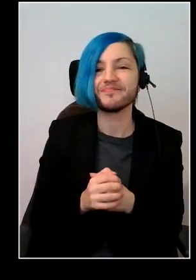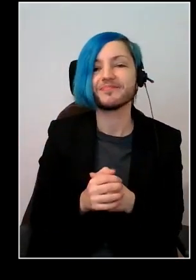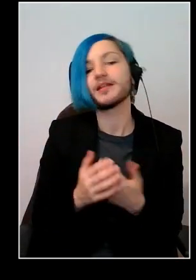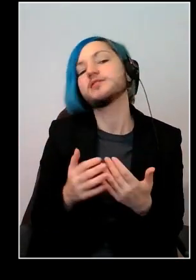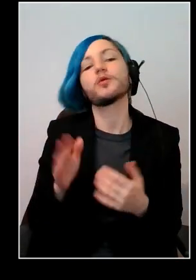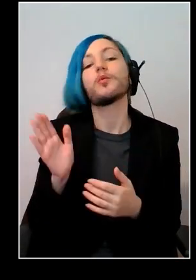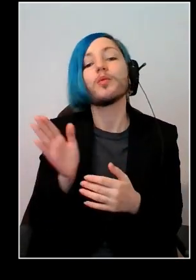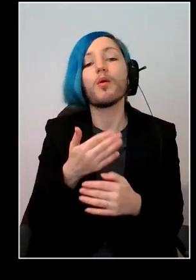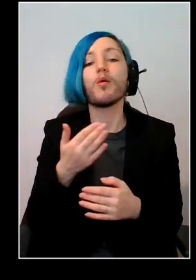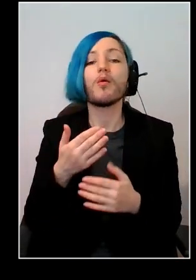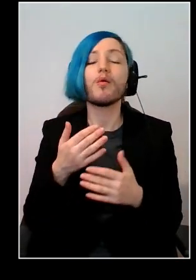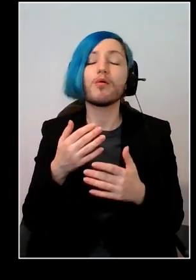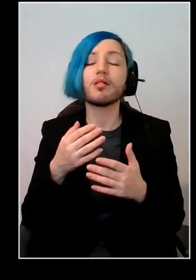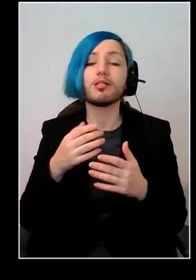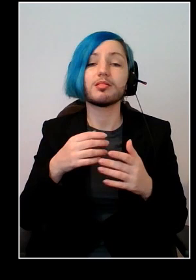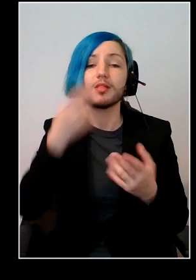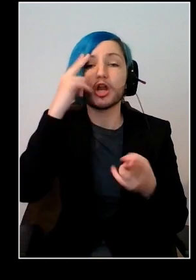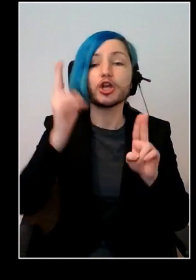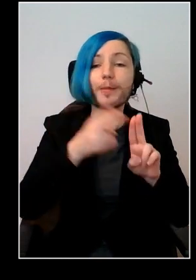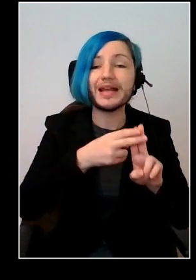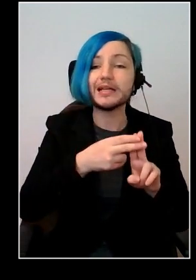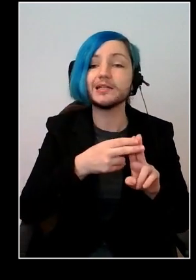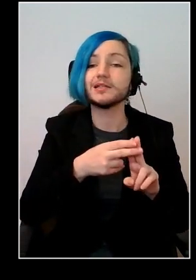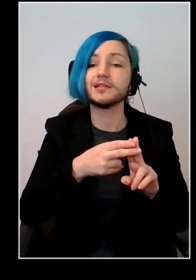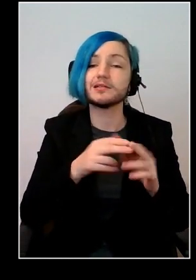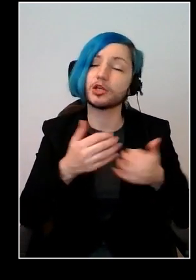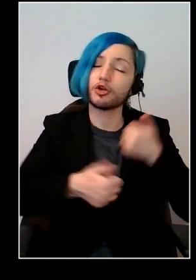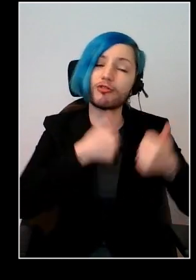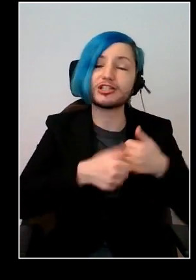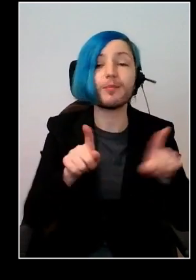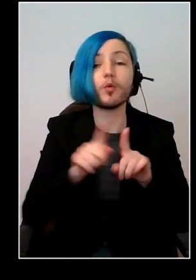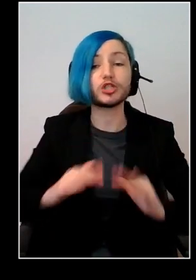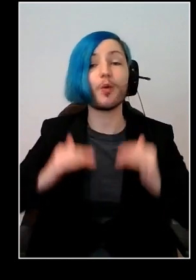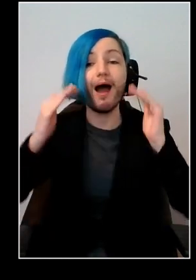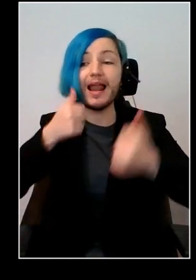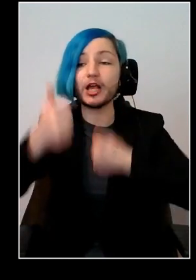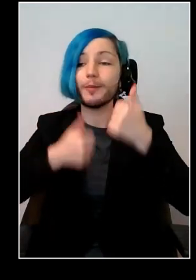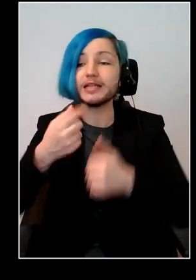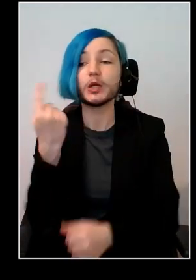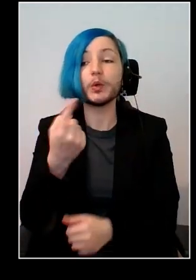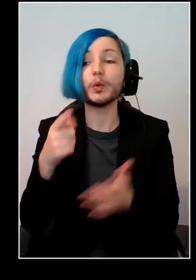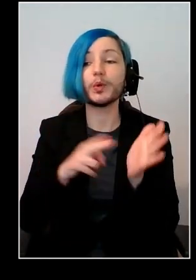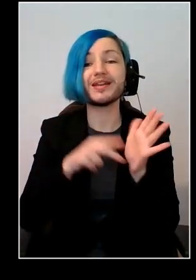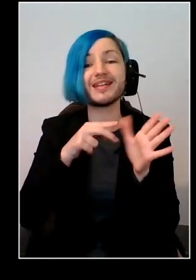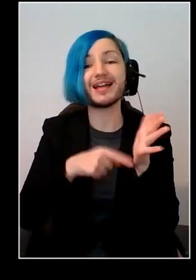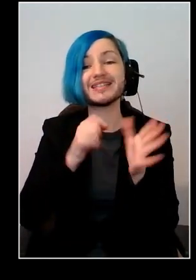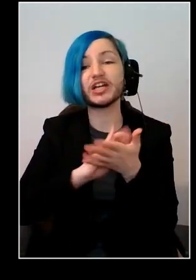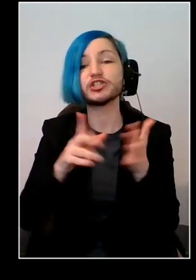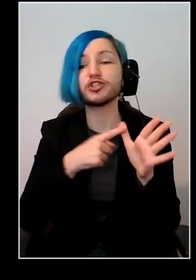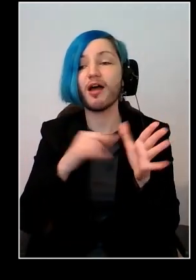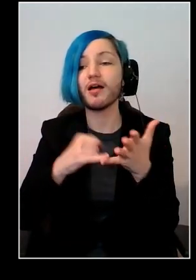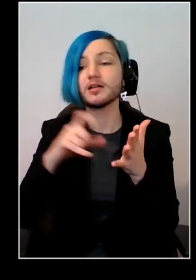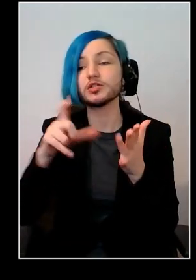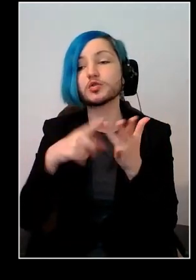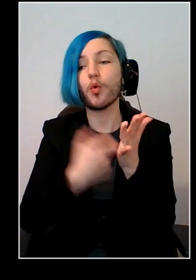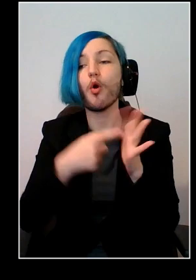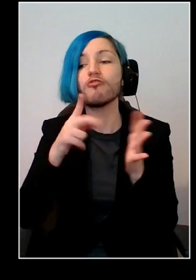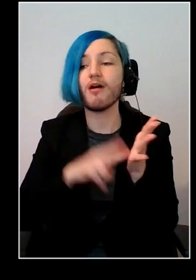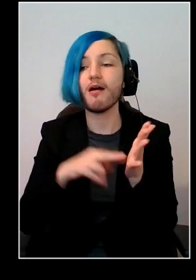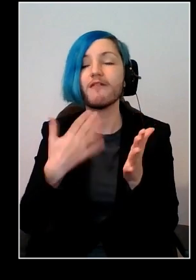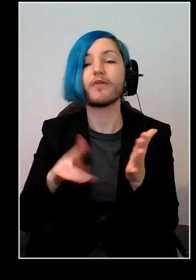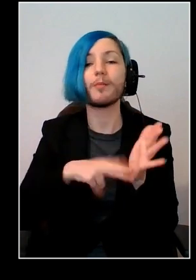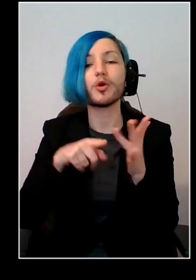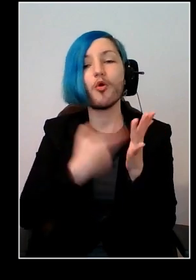like to congratulate our highly commended in this category, Natasha Scorer from Northumbria Healthcare NHS Foundation